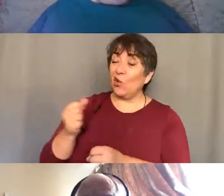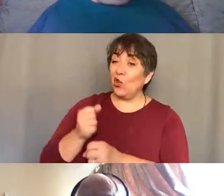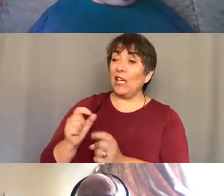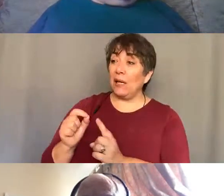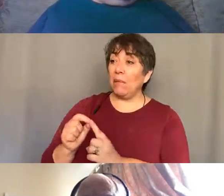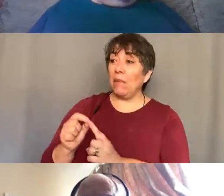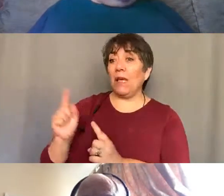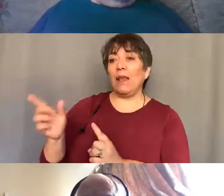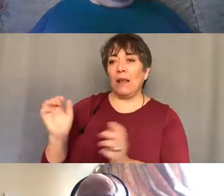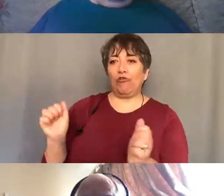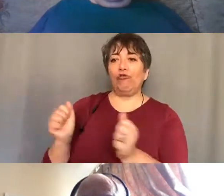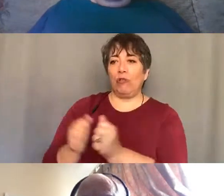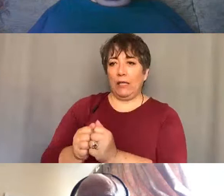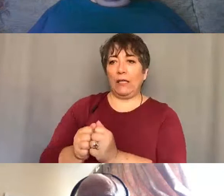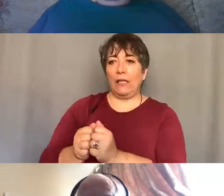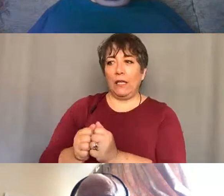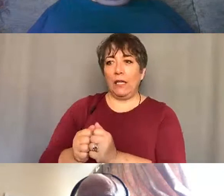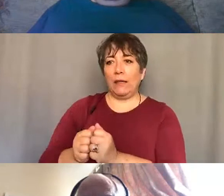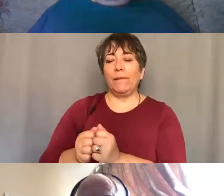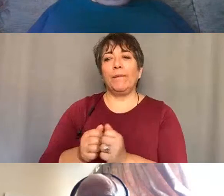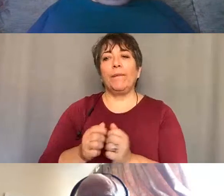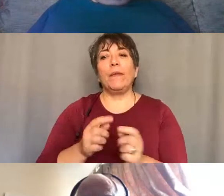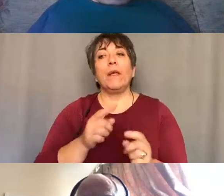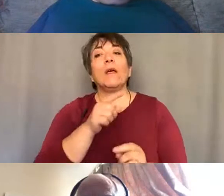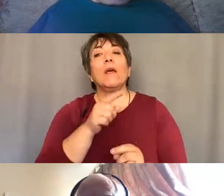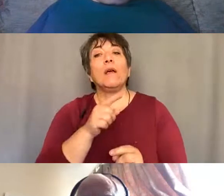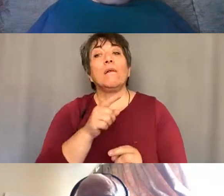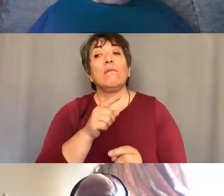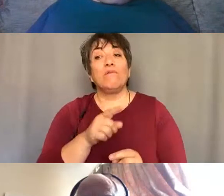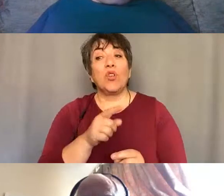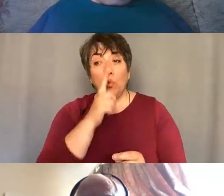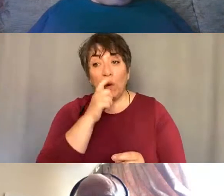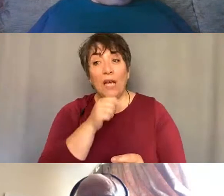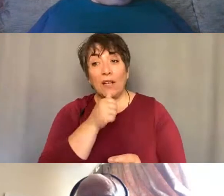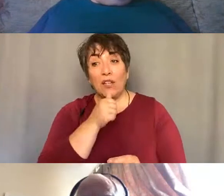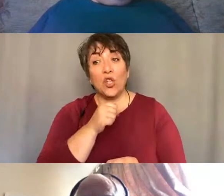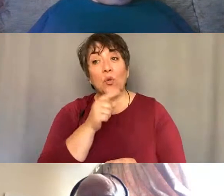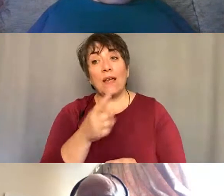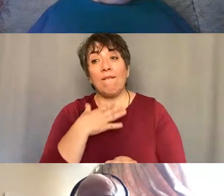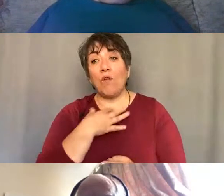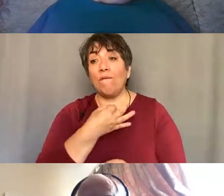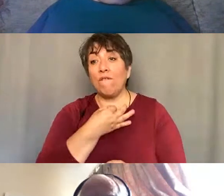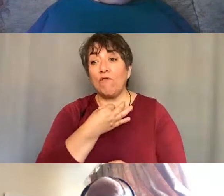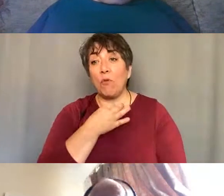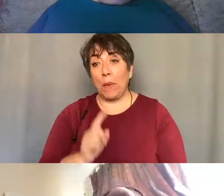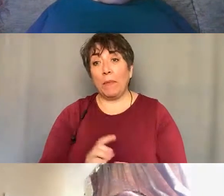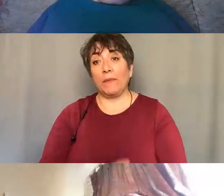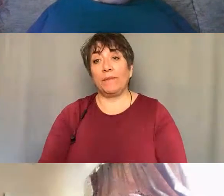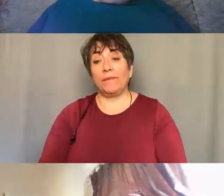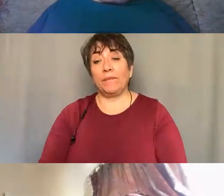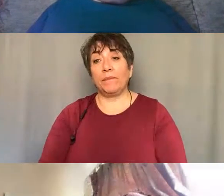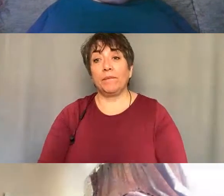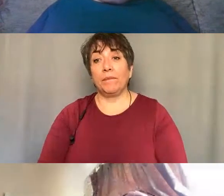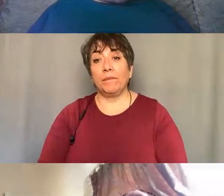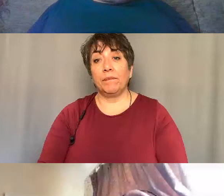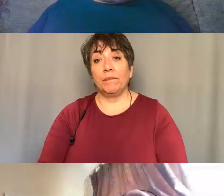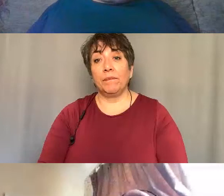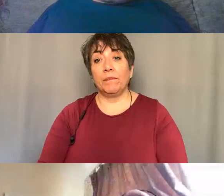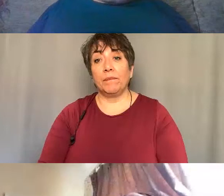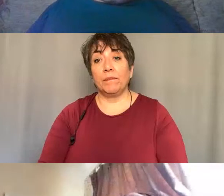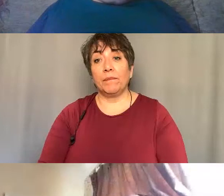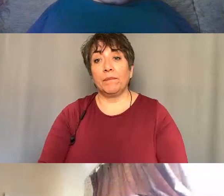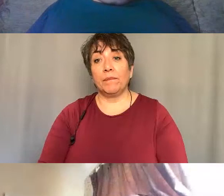in place. That's the main system that we can use for you. We can, if